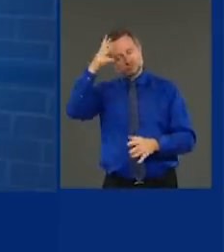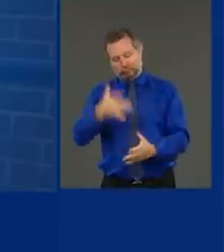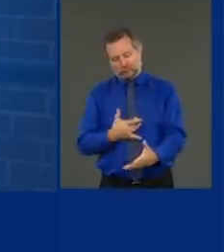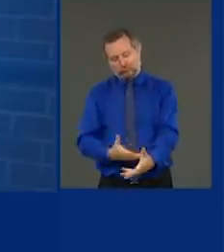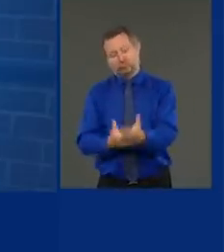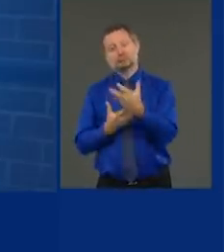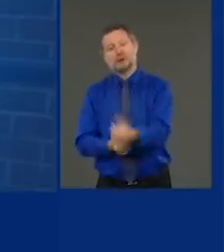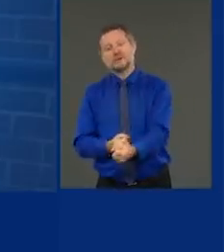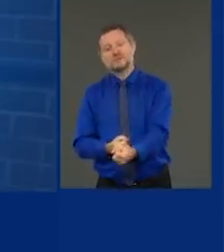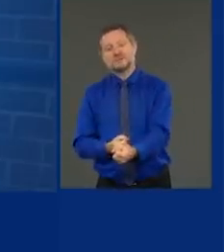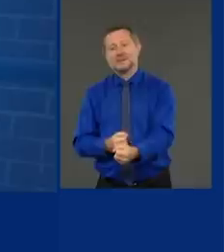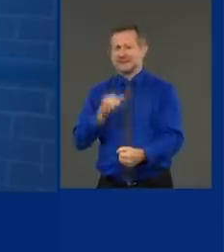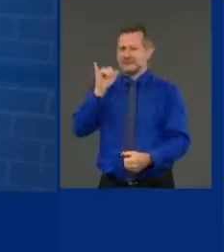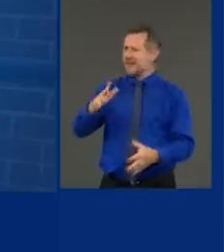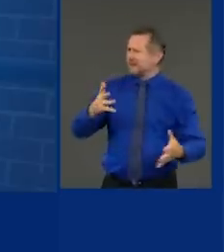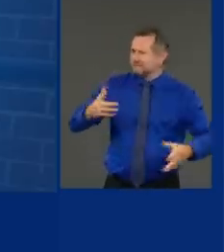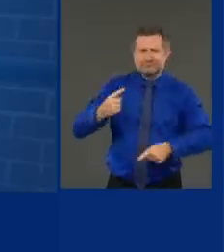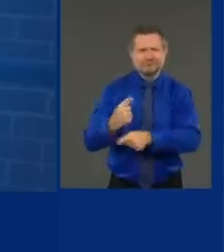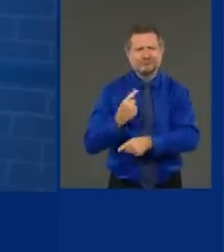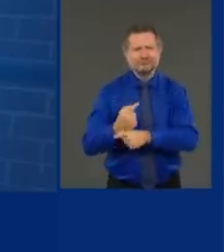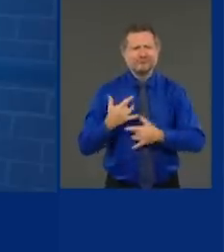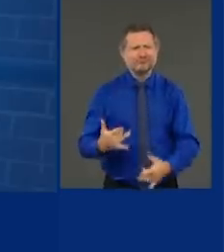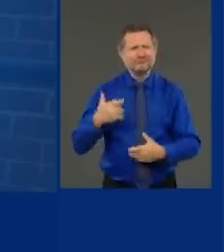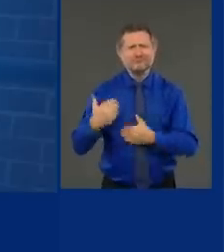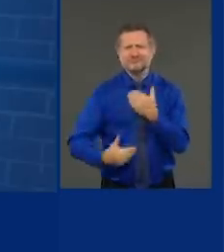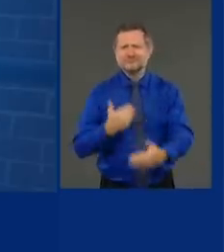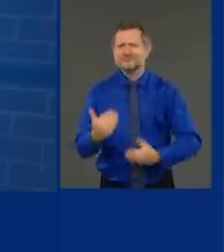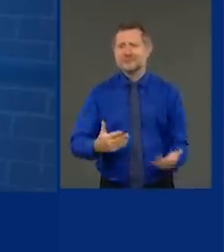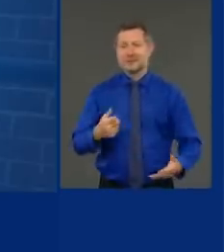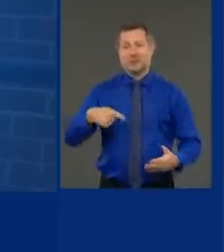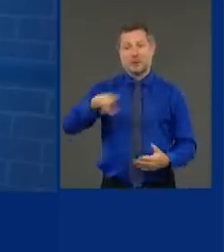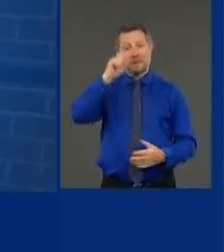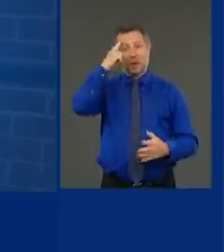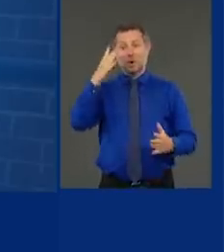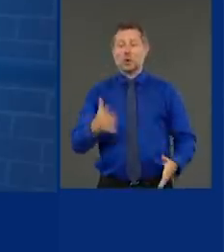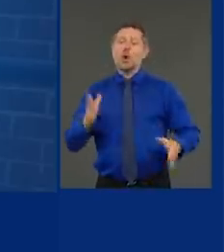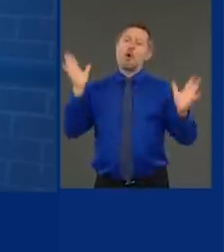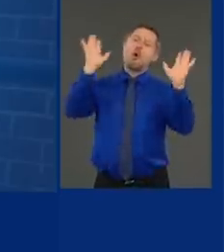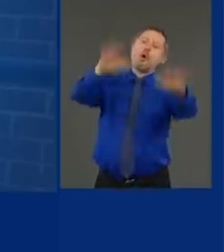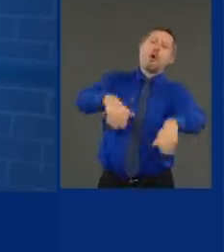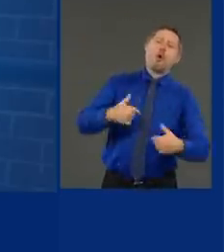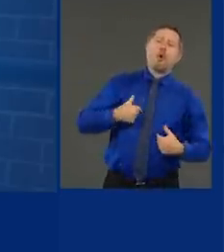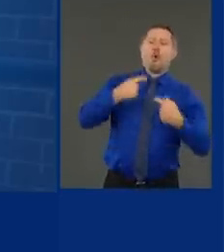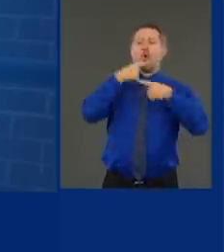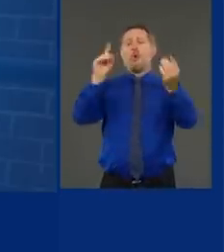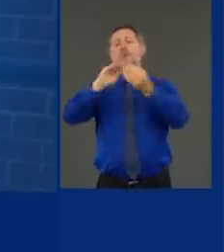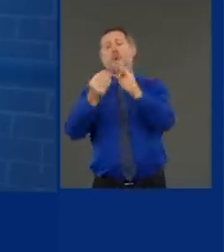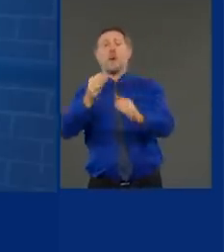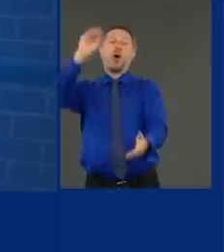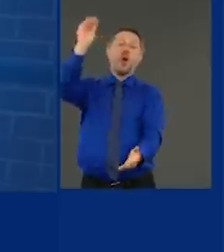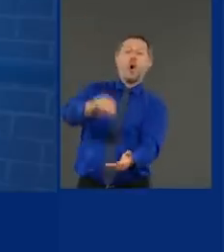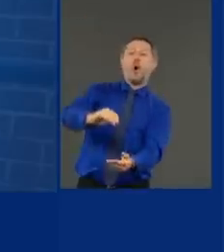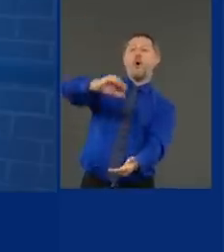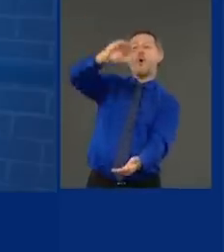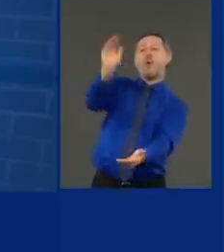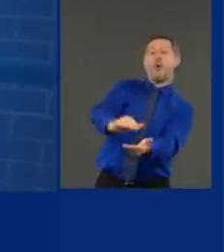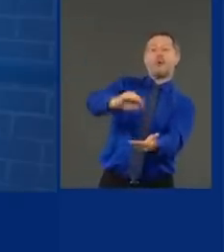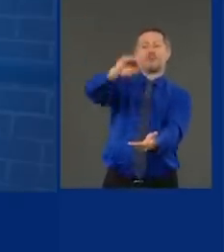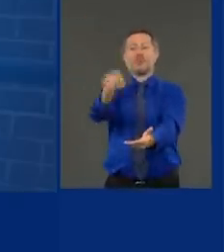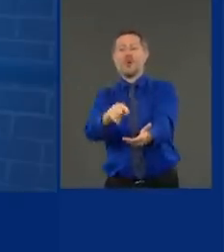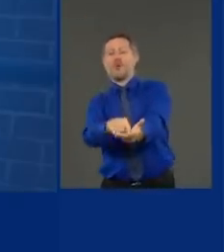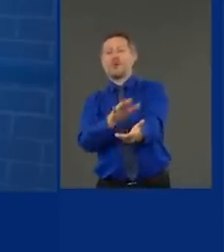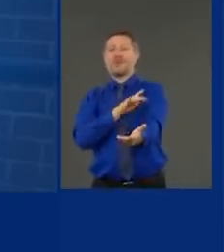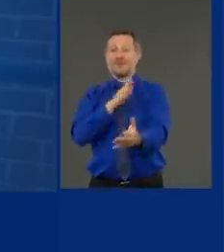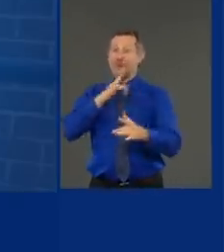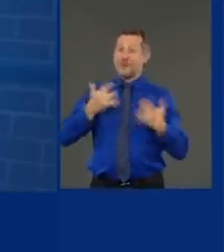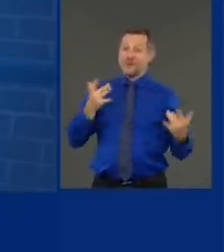ultimate decision makers here. Just because I say the infection rate is low, that's not going to